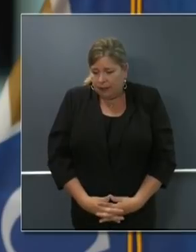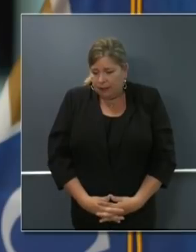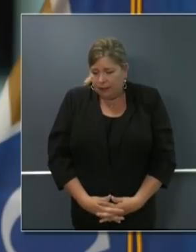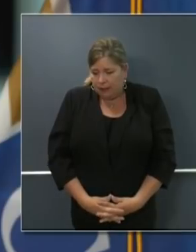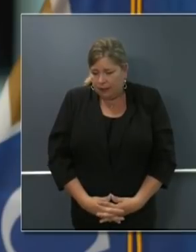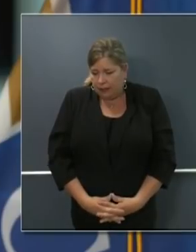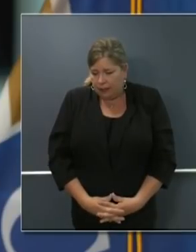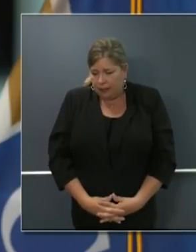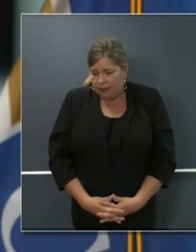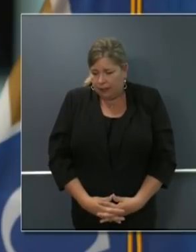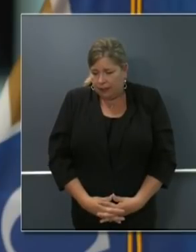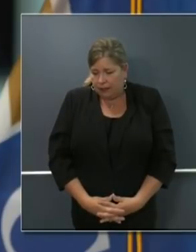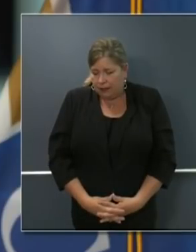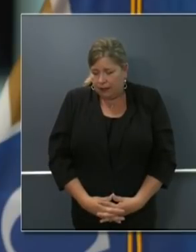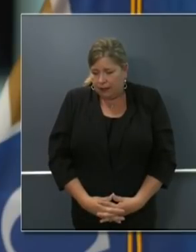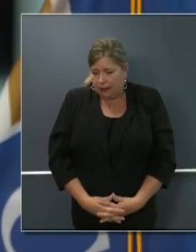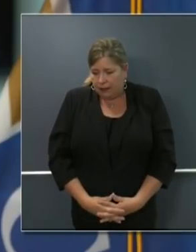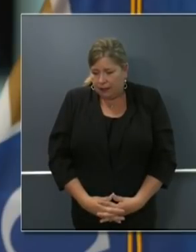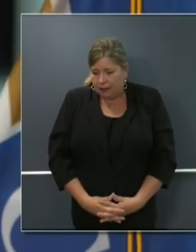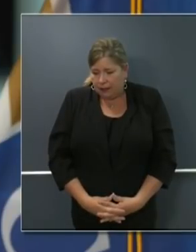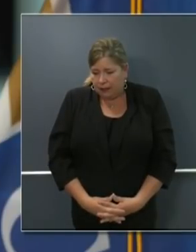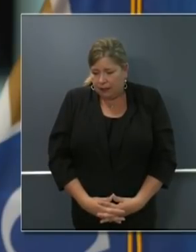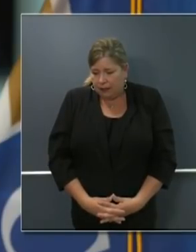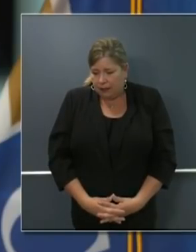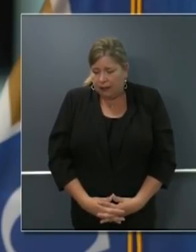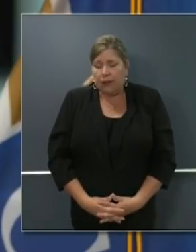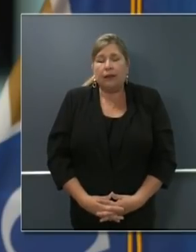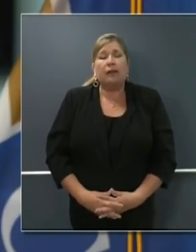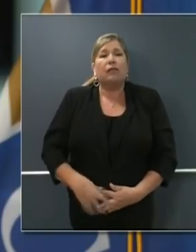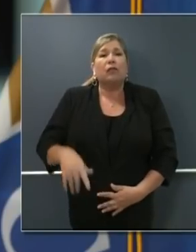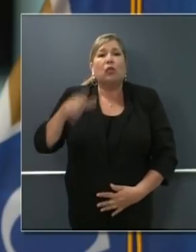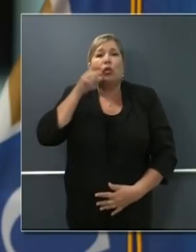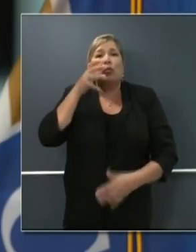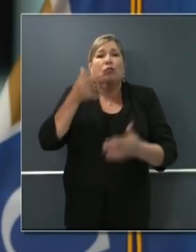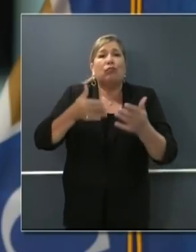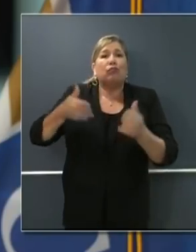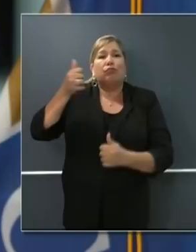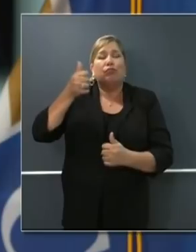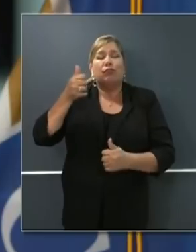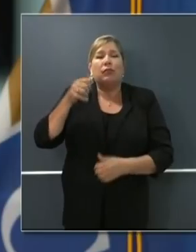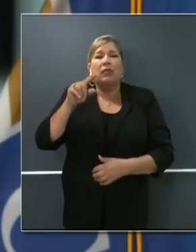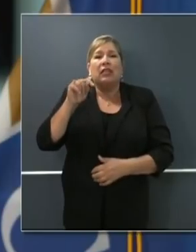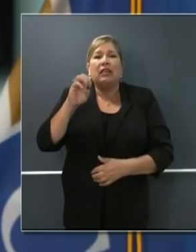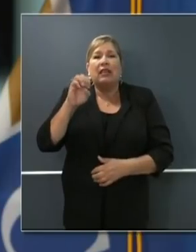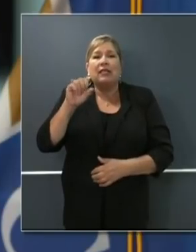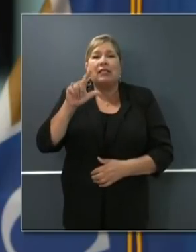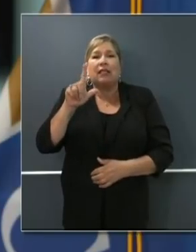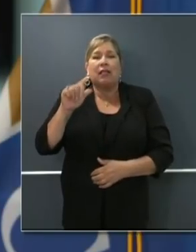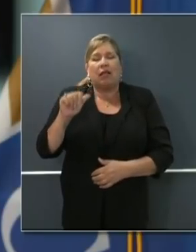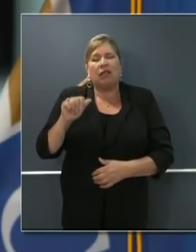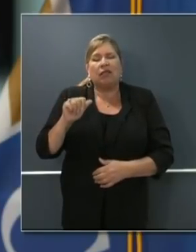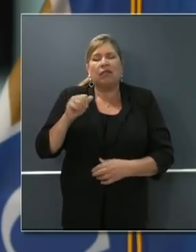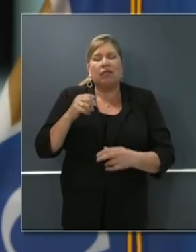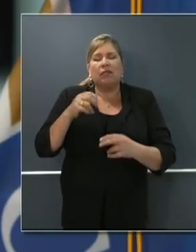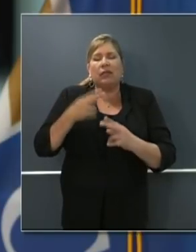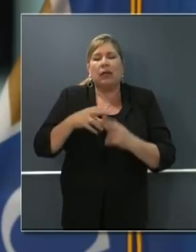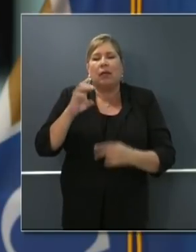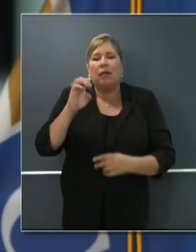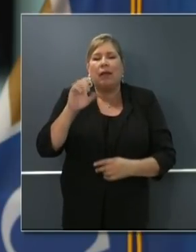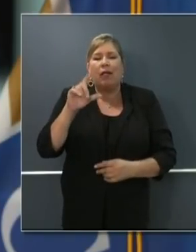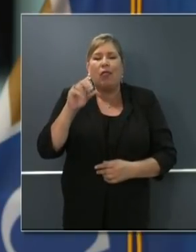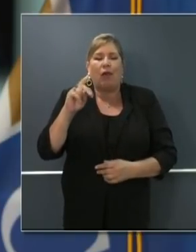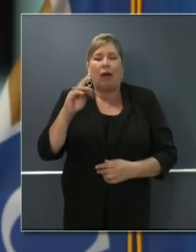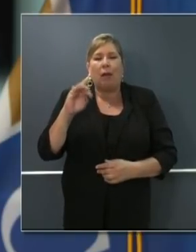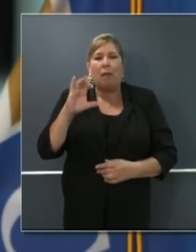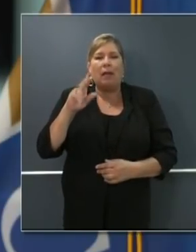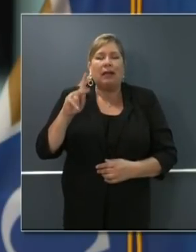as fascist and said that it would offer a serious risk to his company. Do you have a response to that? Good people can